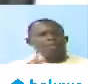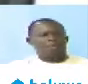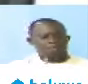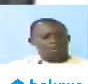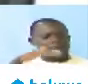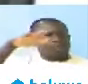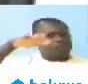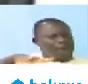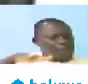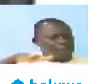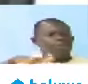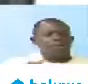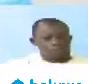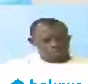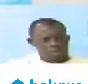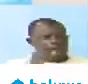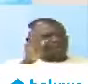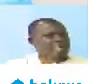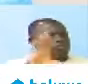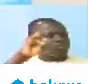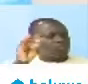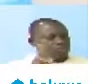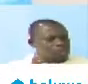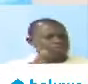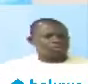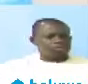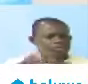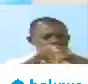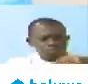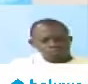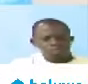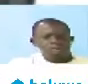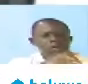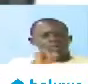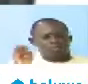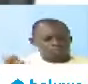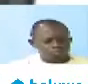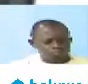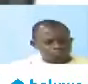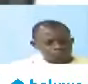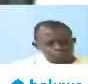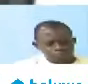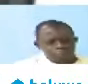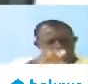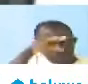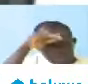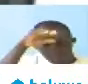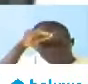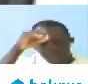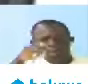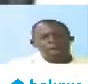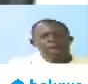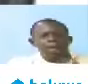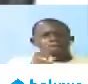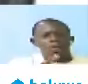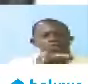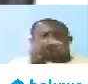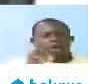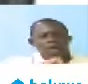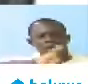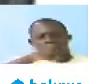was a child, my father took me to the Dara, the local madrasa. Jara Kanuma. At Jara Kanuma. And then